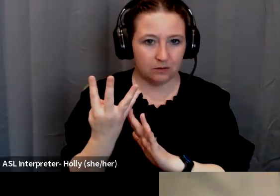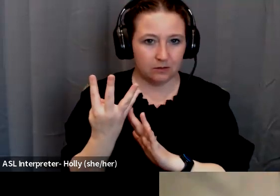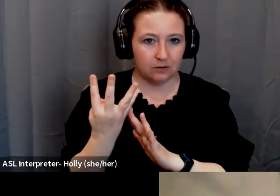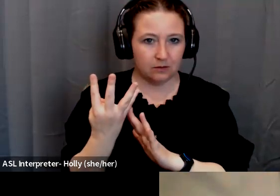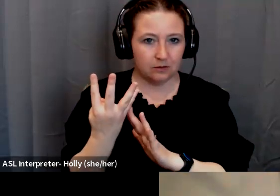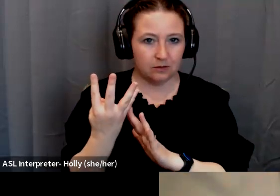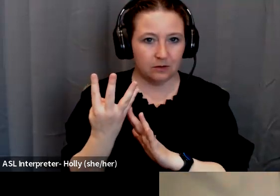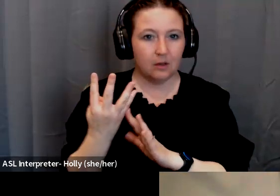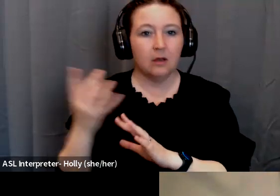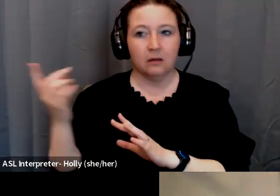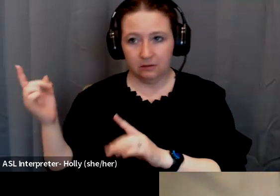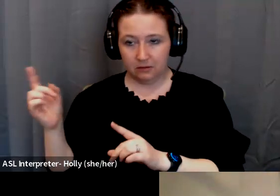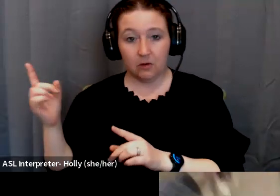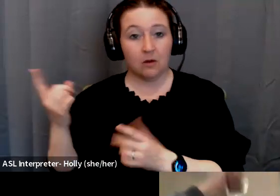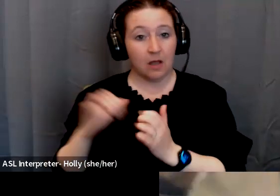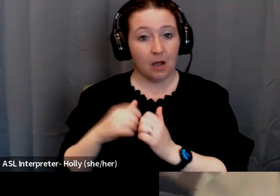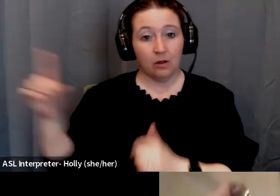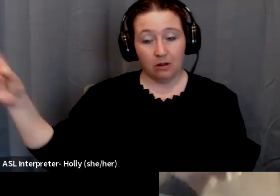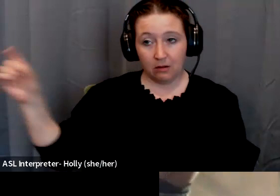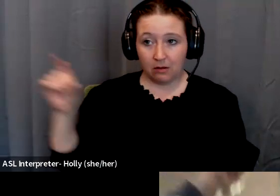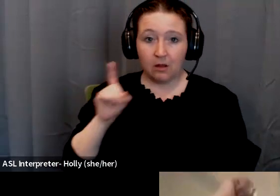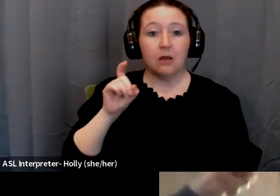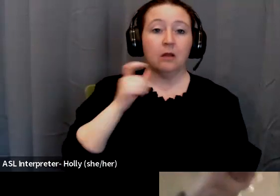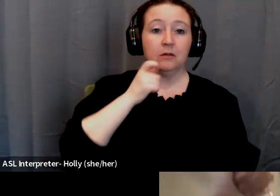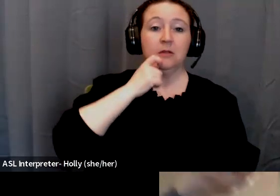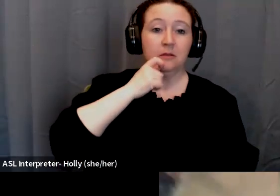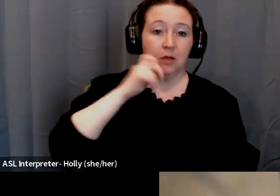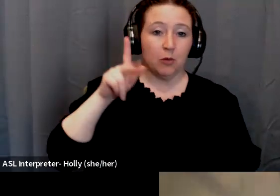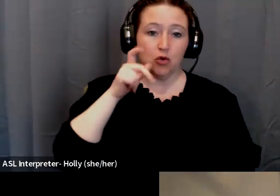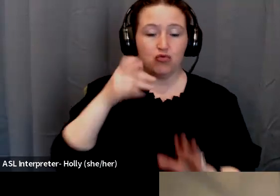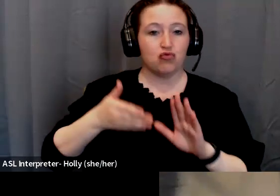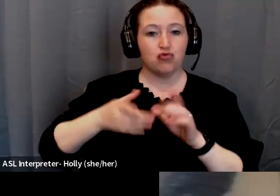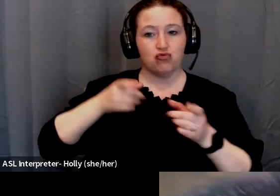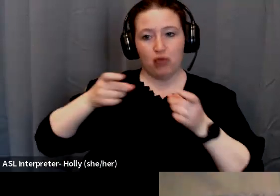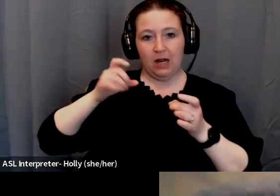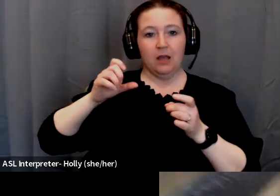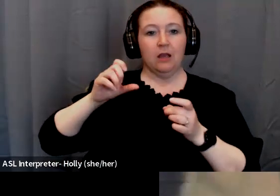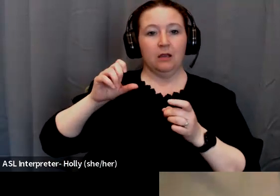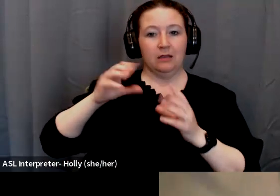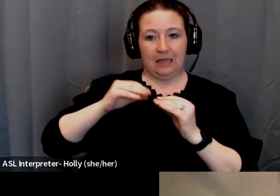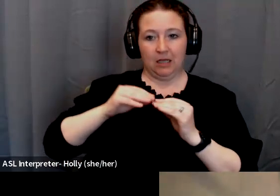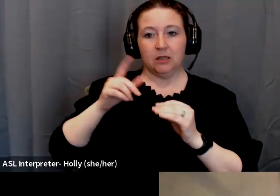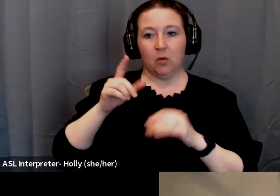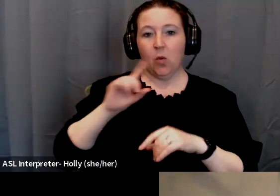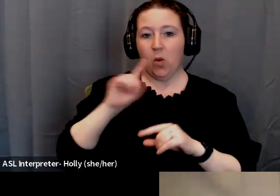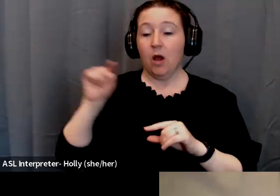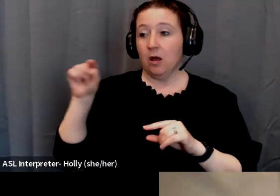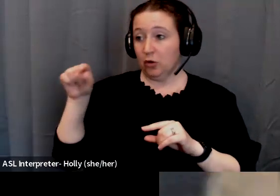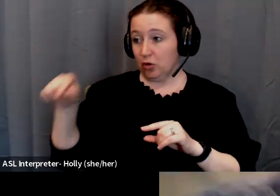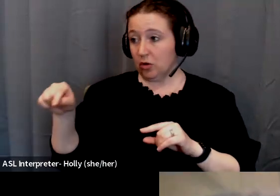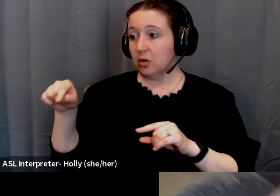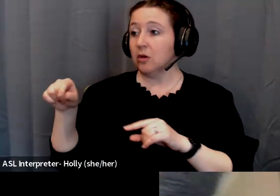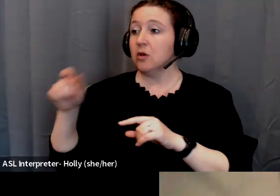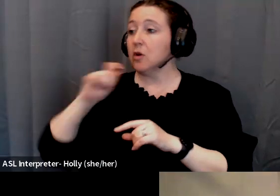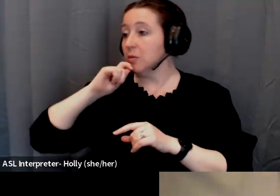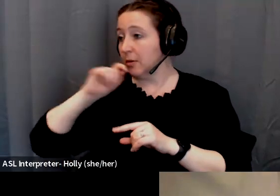They will do that by standing at their microphone. The person who is running the session will alternately call upon